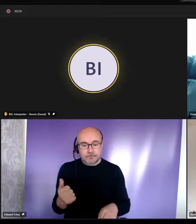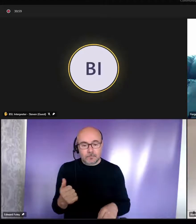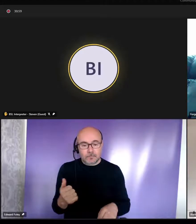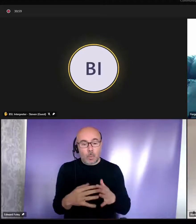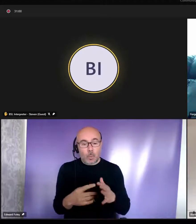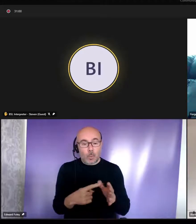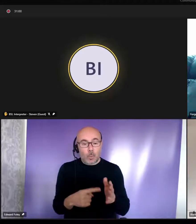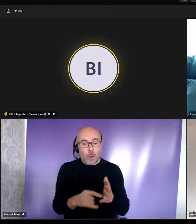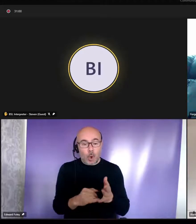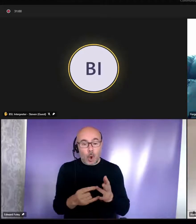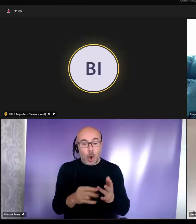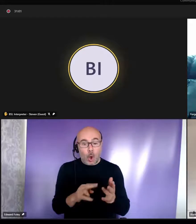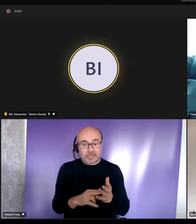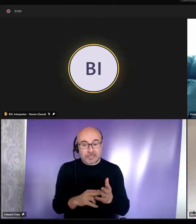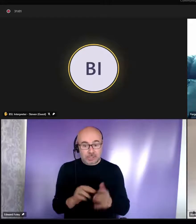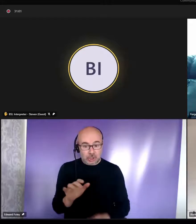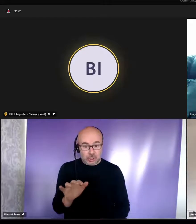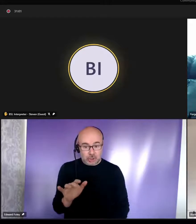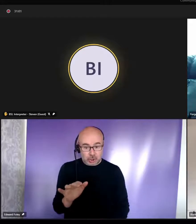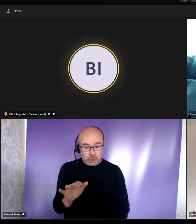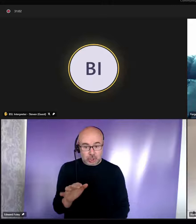is present, and Councillor Wilson?